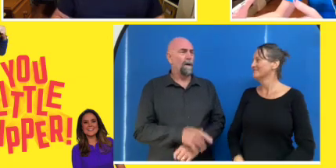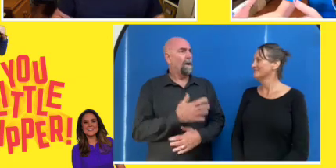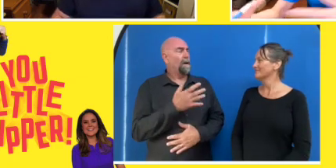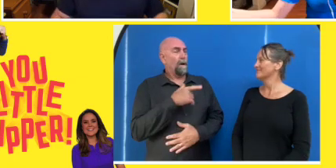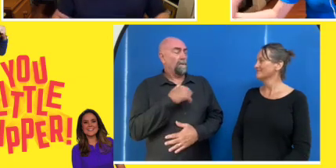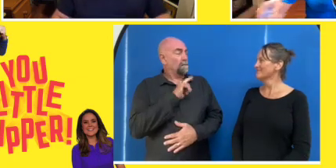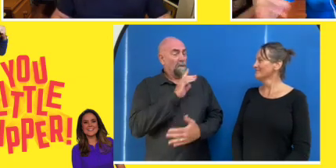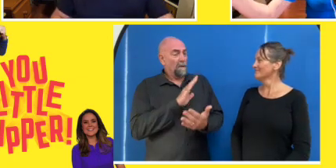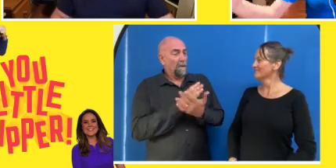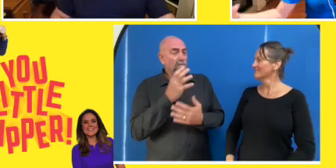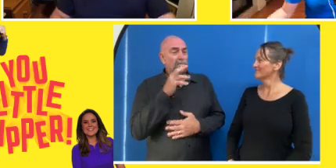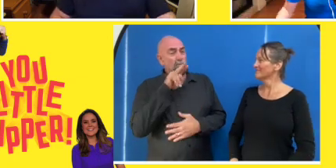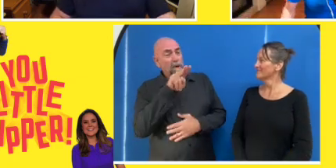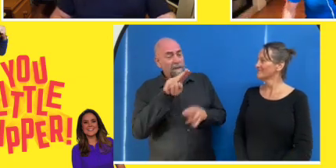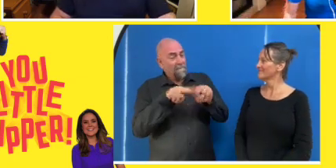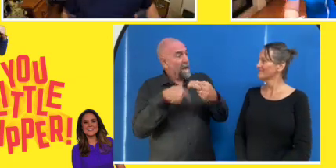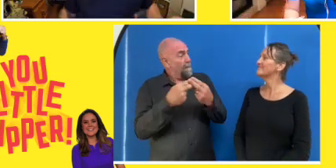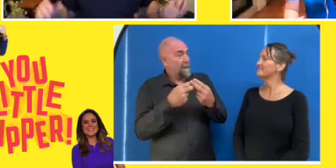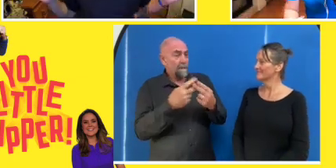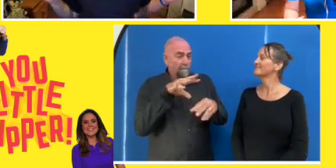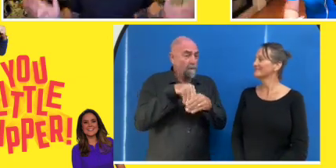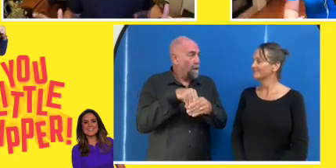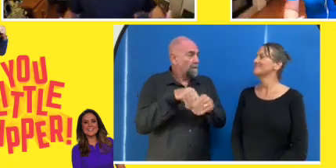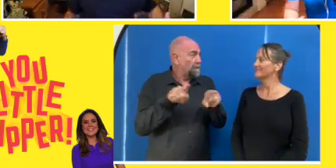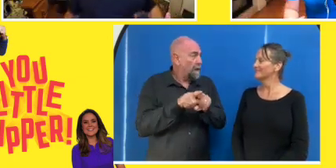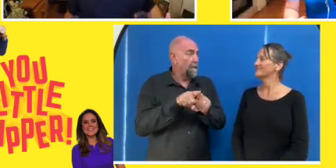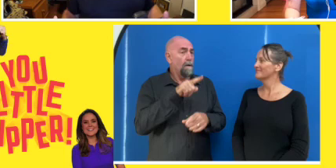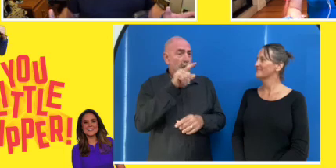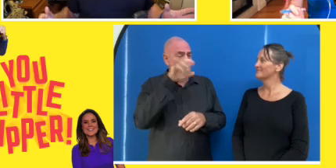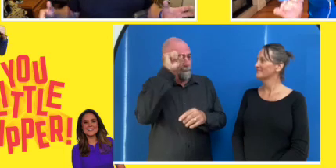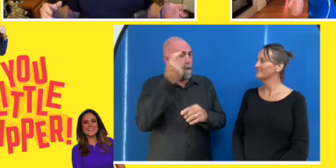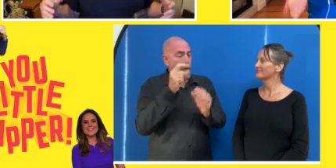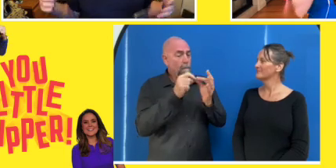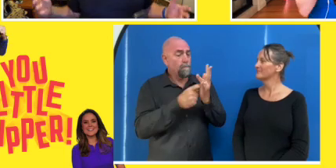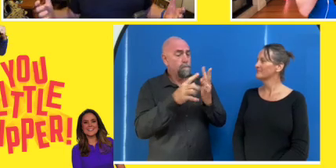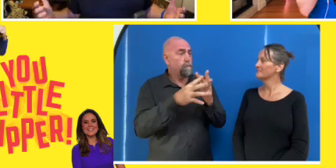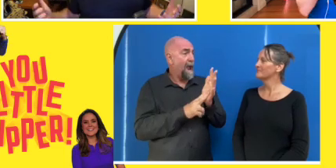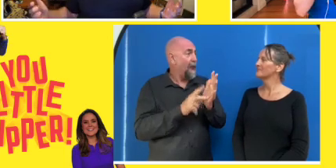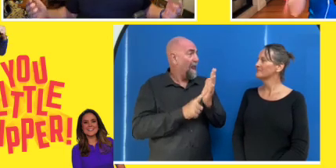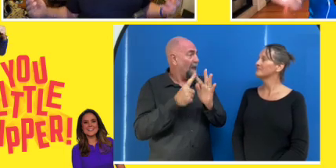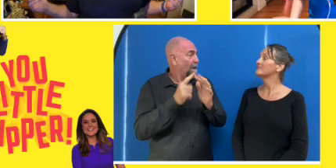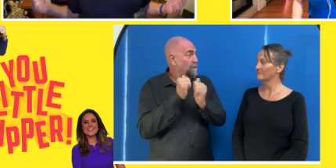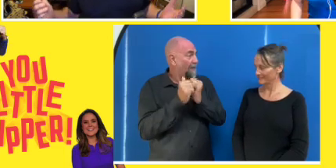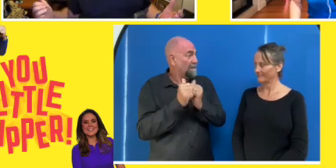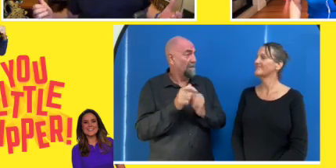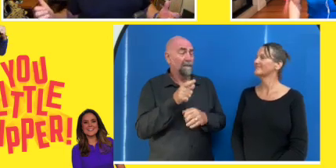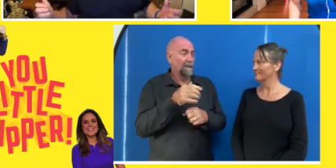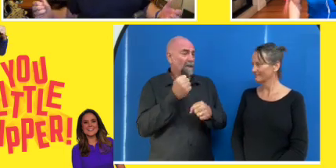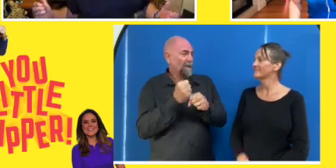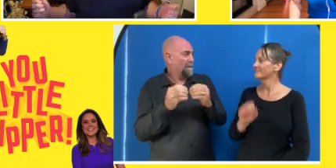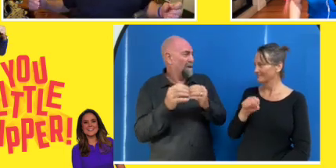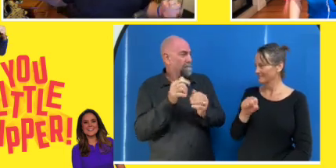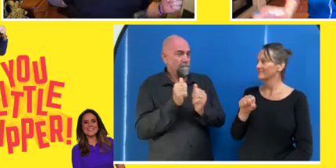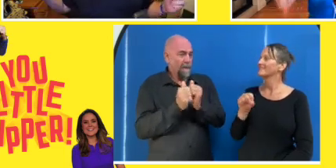Paralympic Games. It was so wonderful to see. There is something really nice about family competing. You know, like the Brownlee brothers